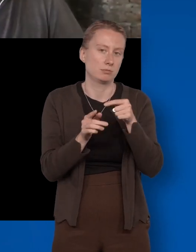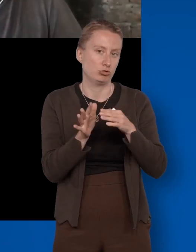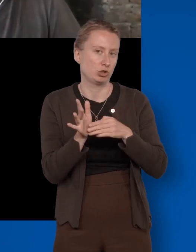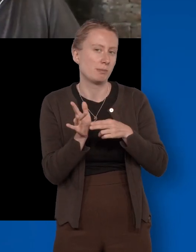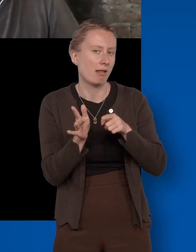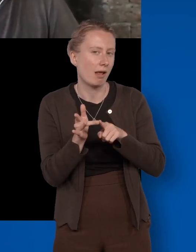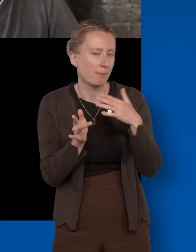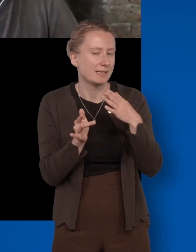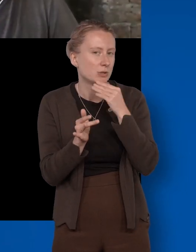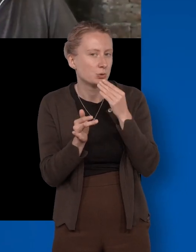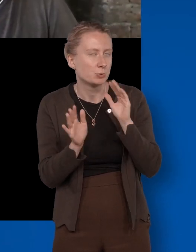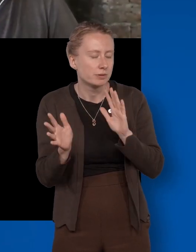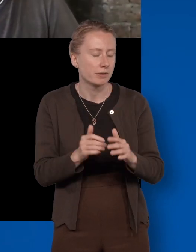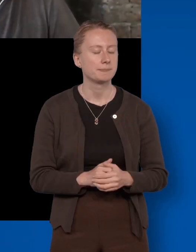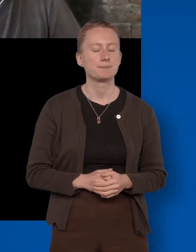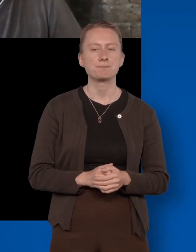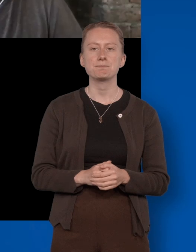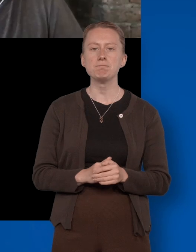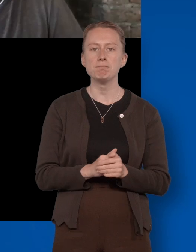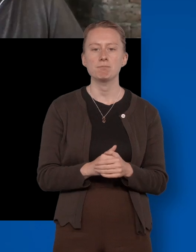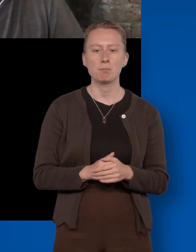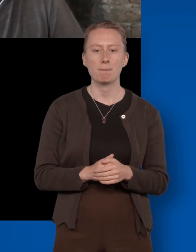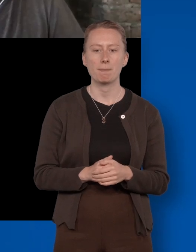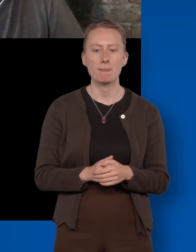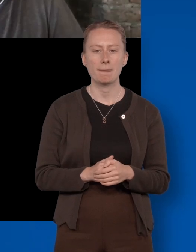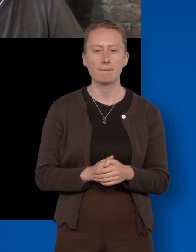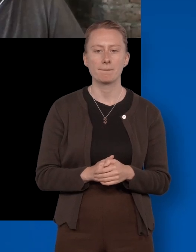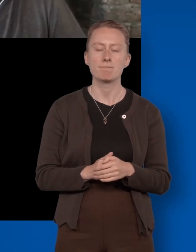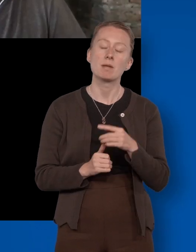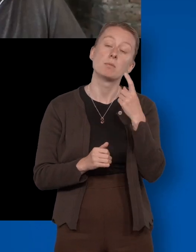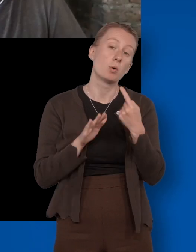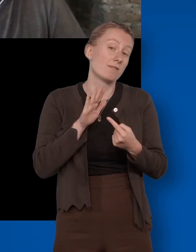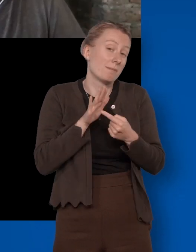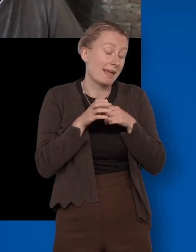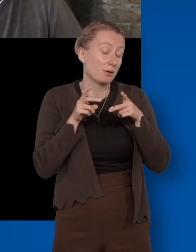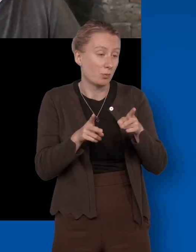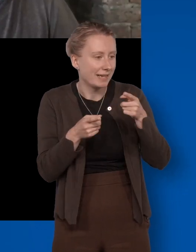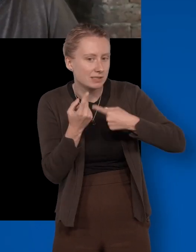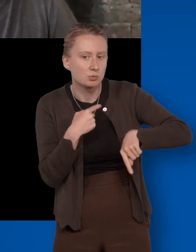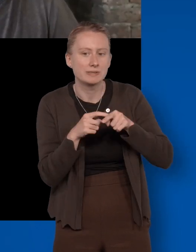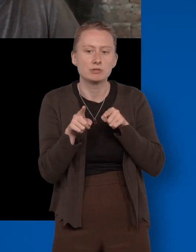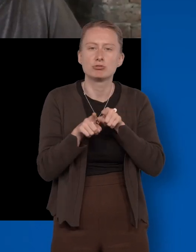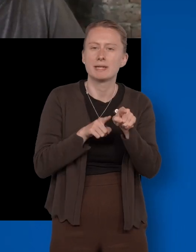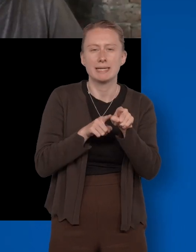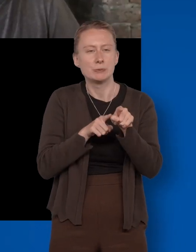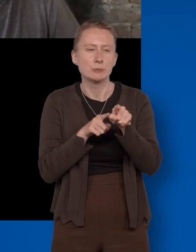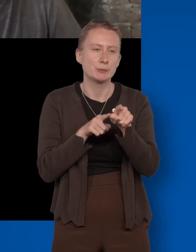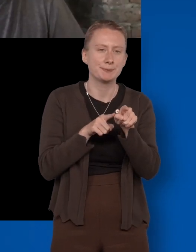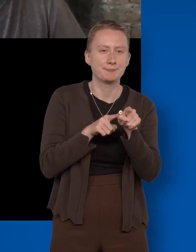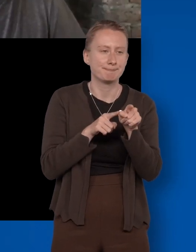but in a way, because of I mean, what are the main ways we try